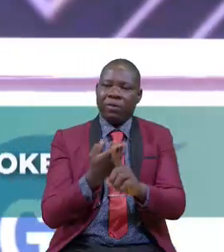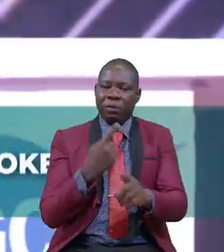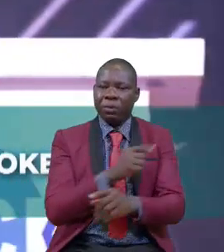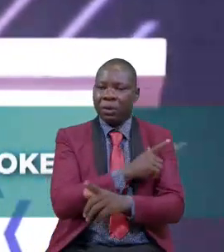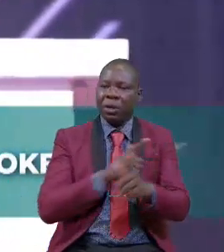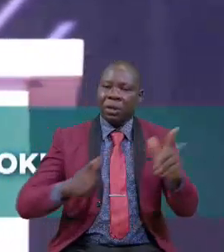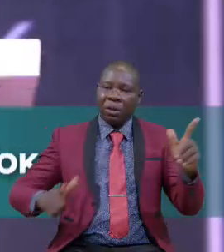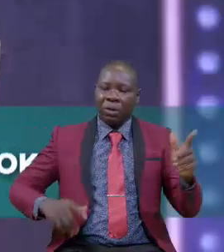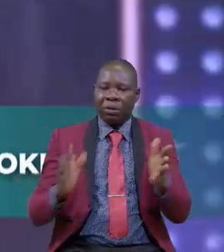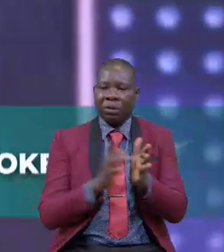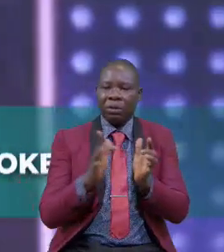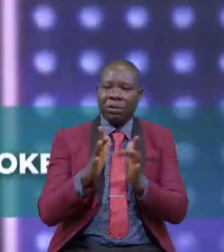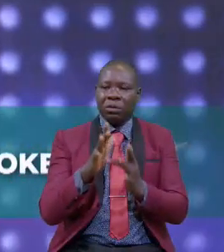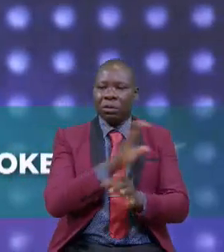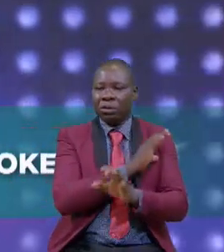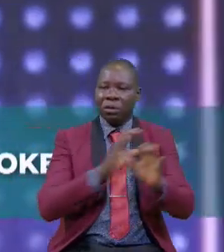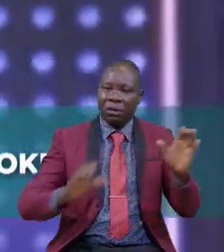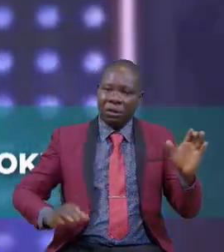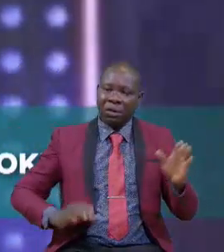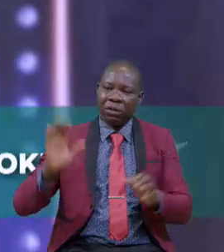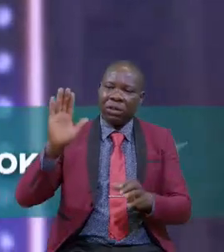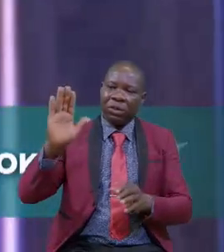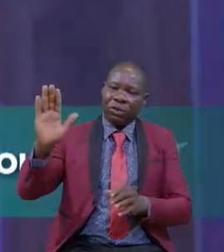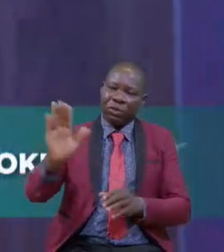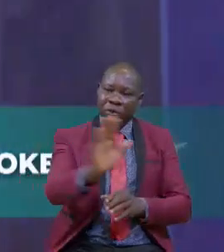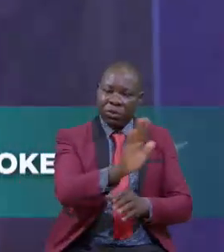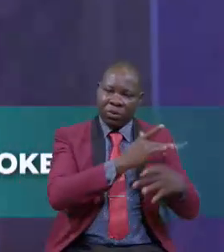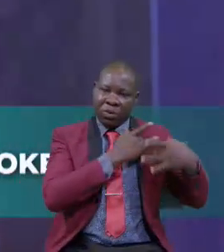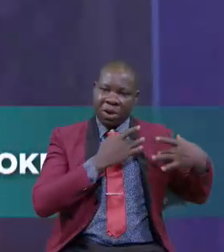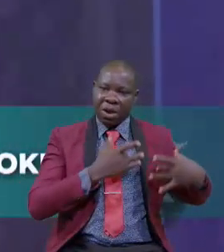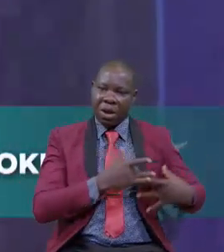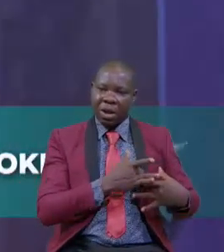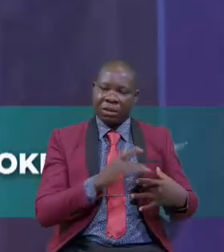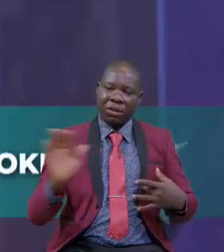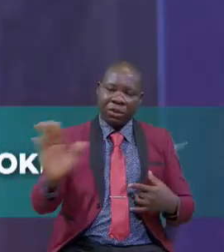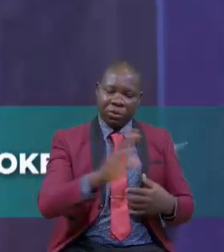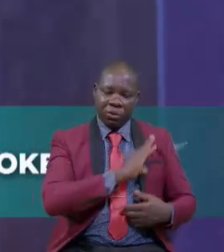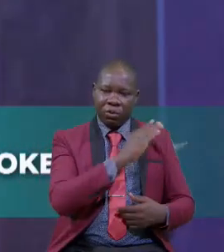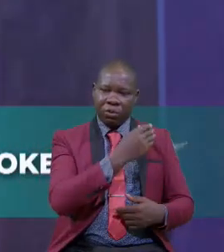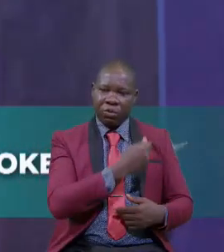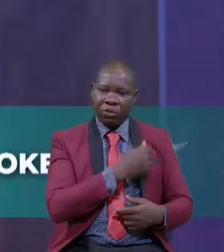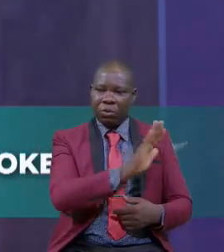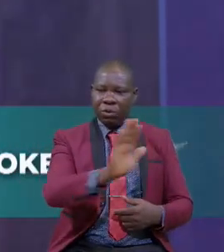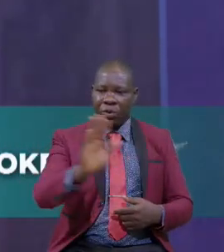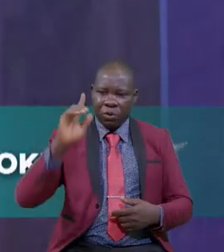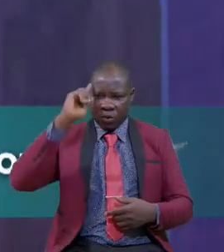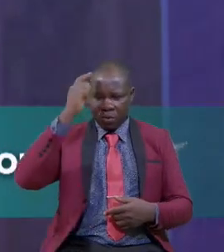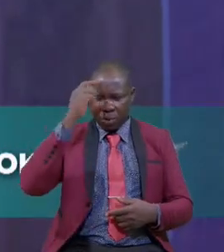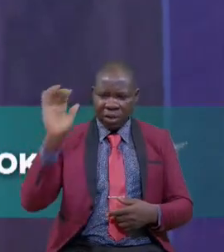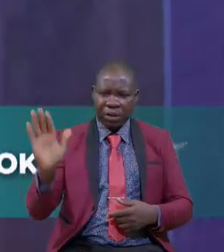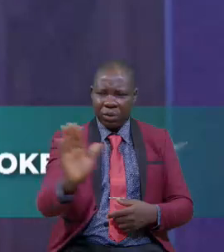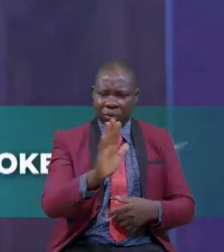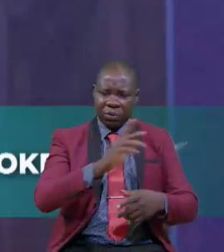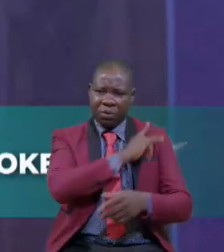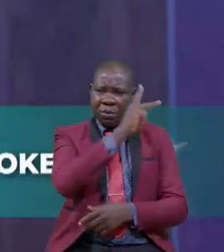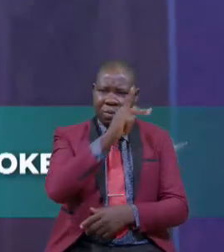Your heart, your soul, your mind, your personality must be broken. As